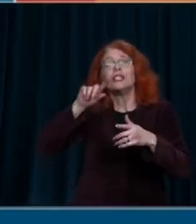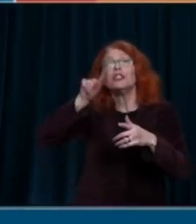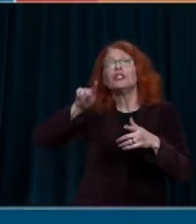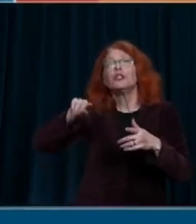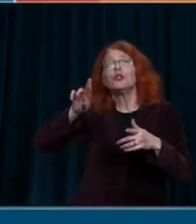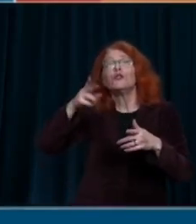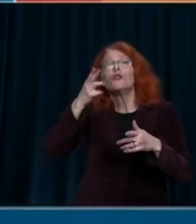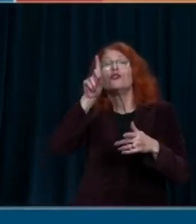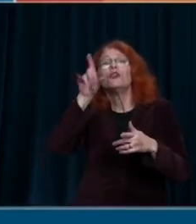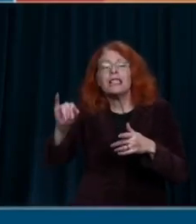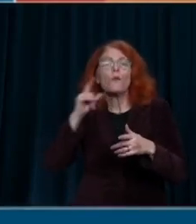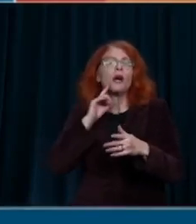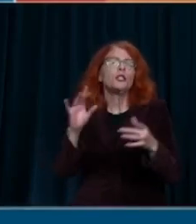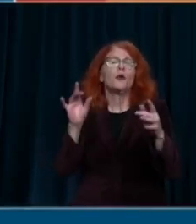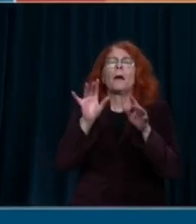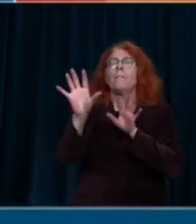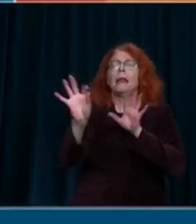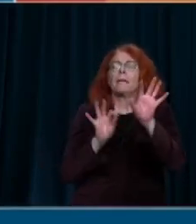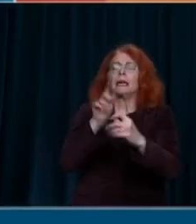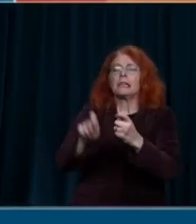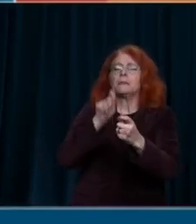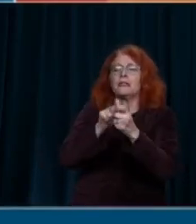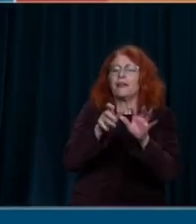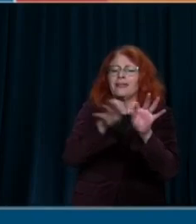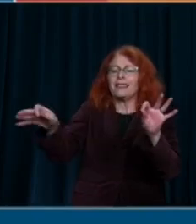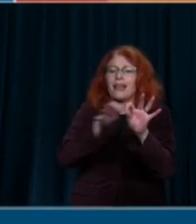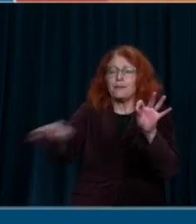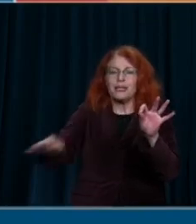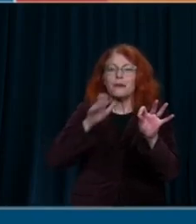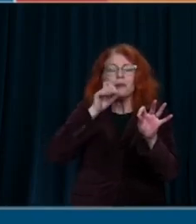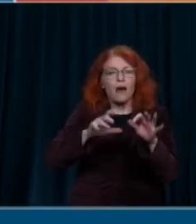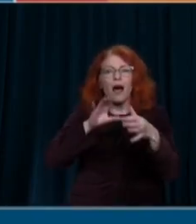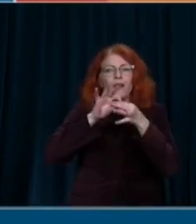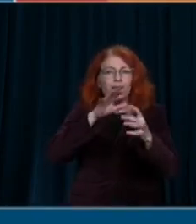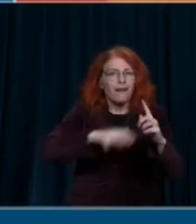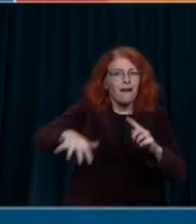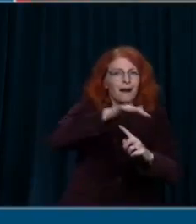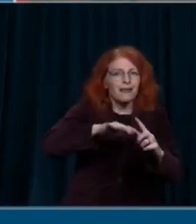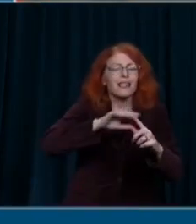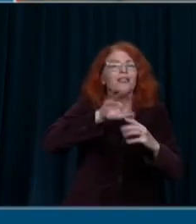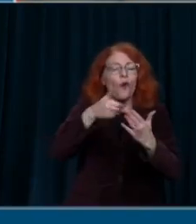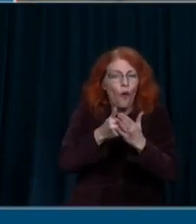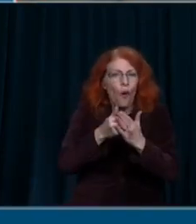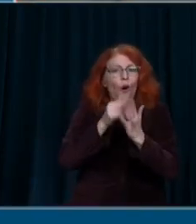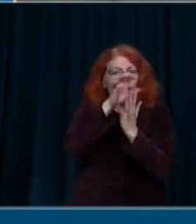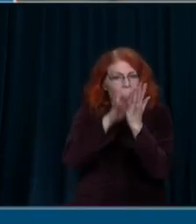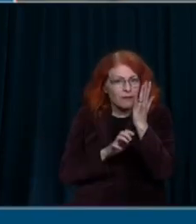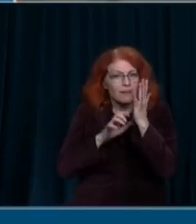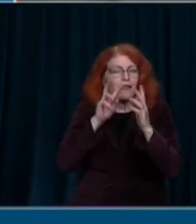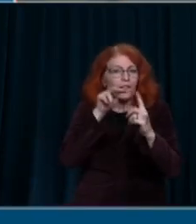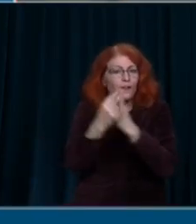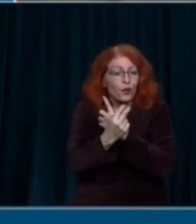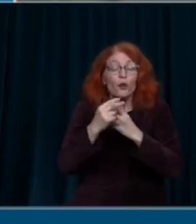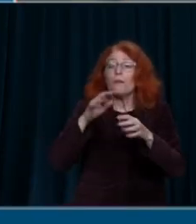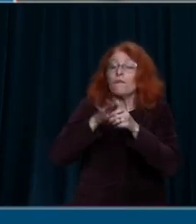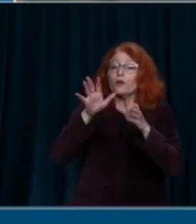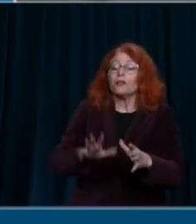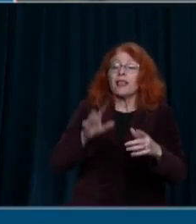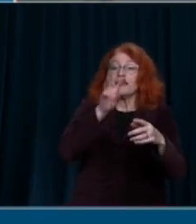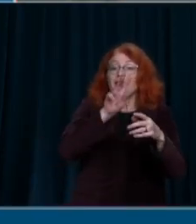my statements on my website and not talk about in context the entire view. But I'm sure that all of the voters can go to my